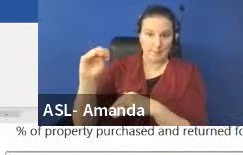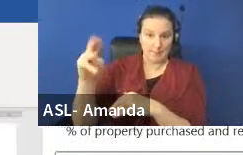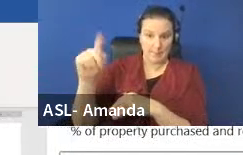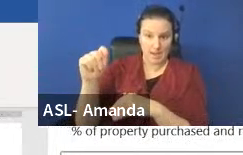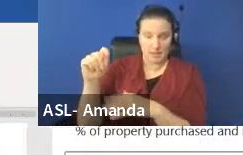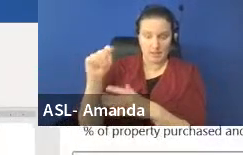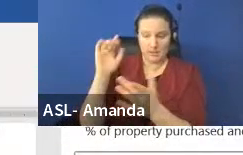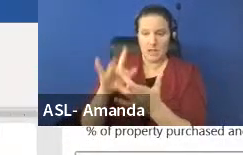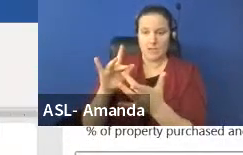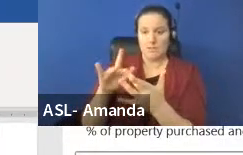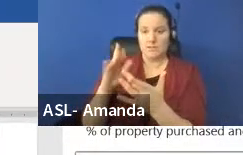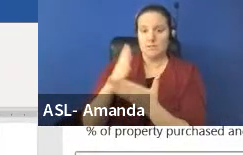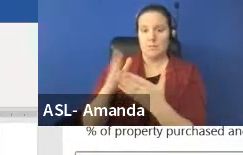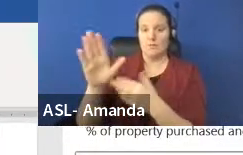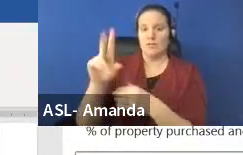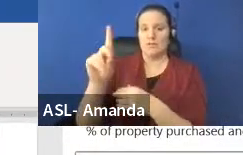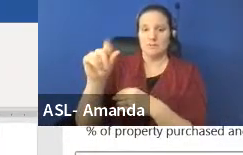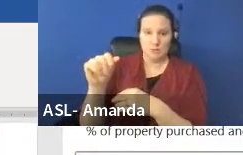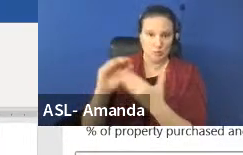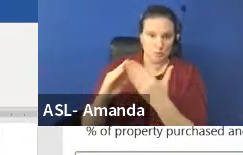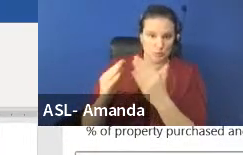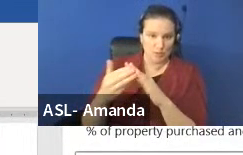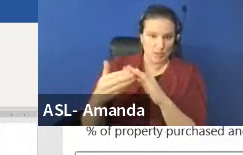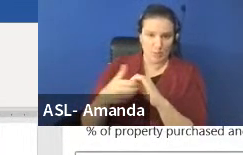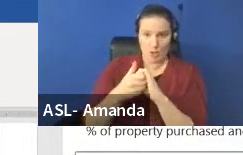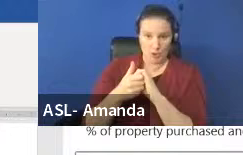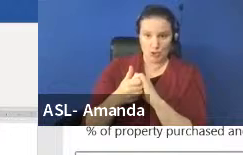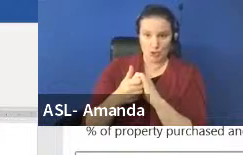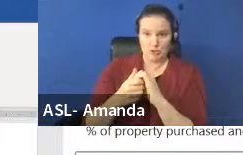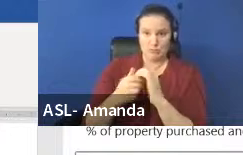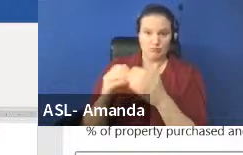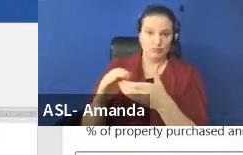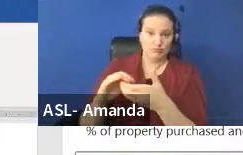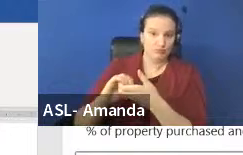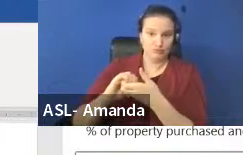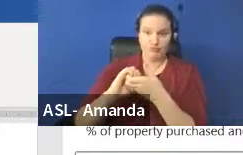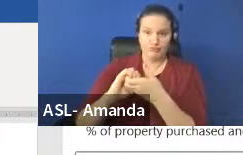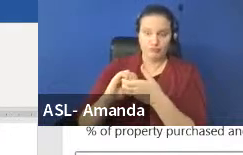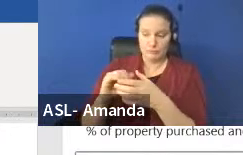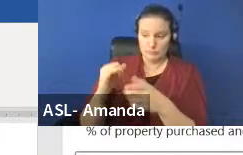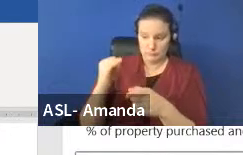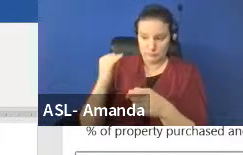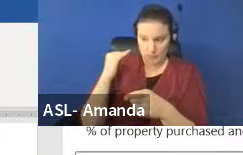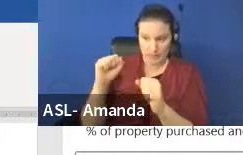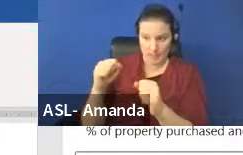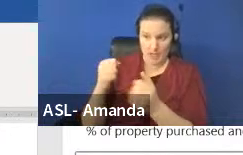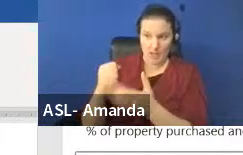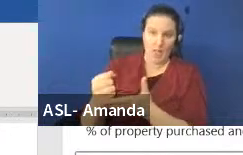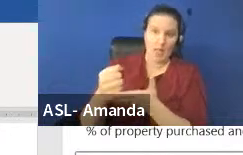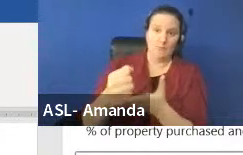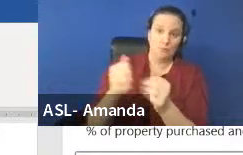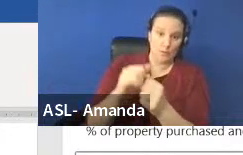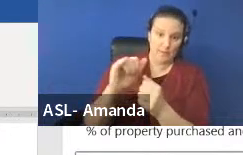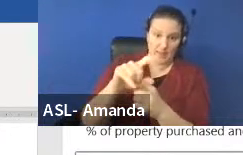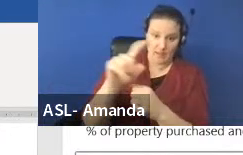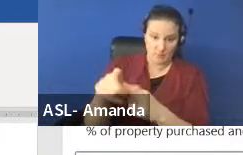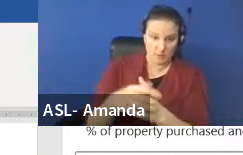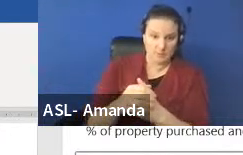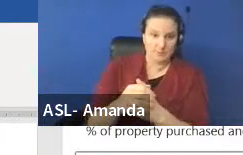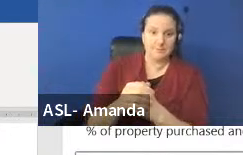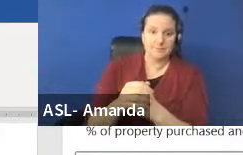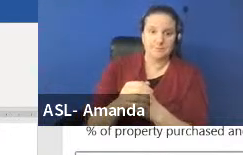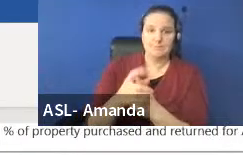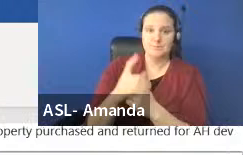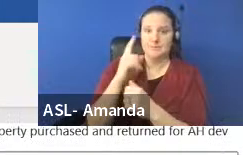Reaching out to some of your disability community partners to see if they could help you with that question. I really think